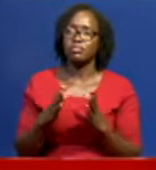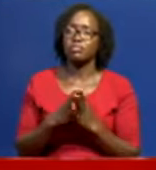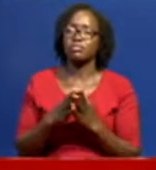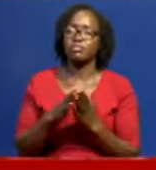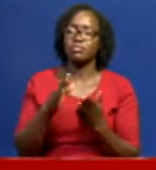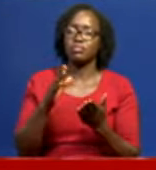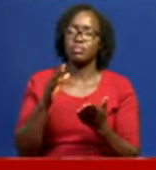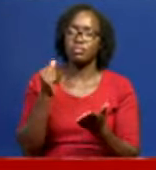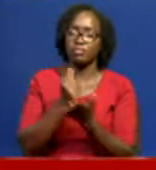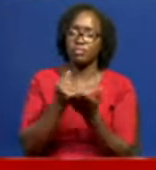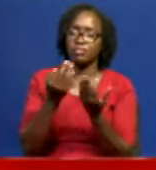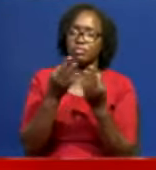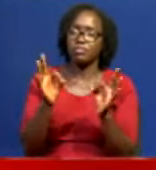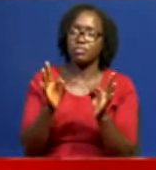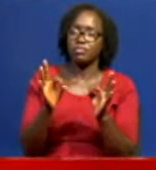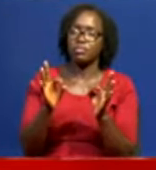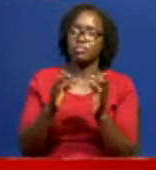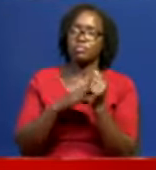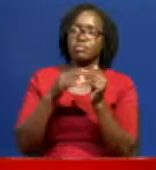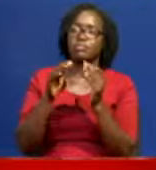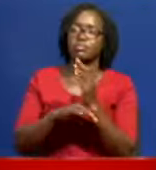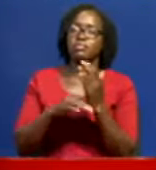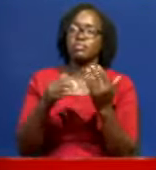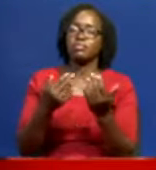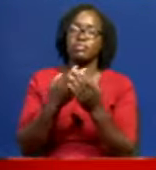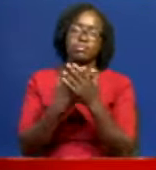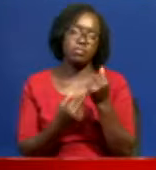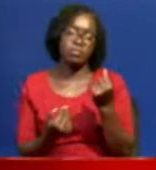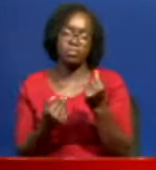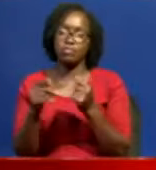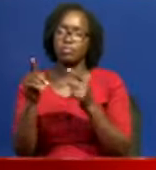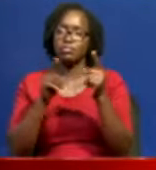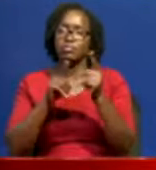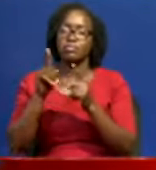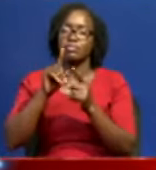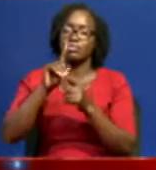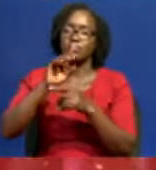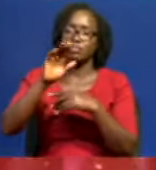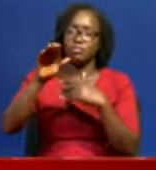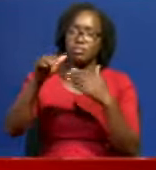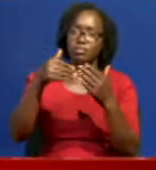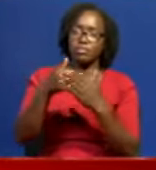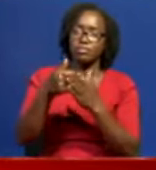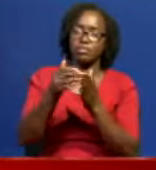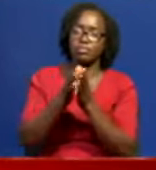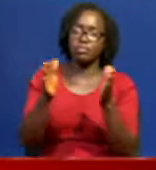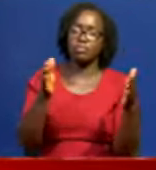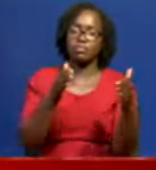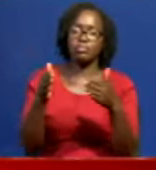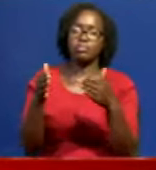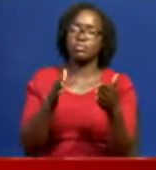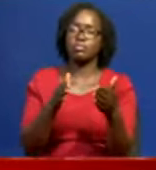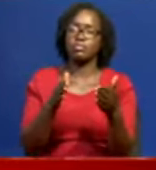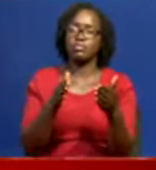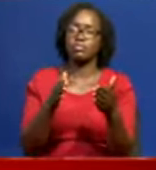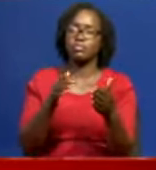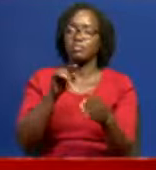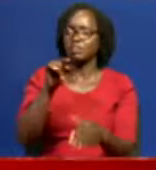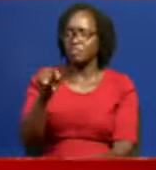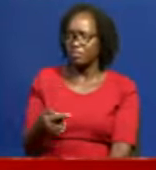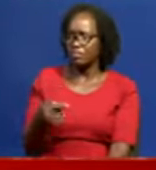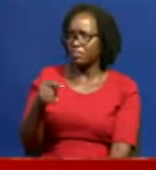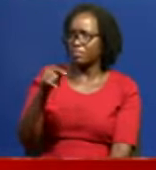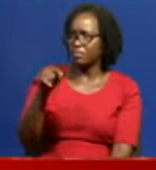regime, we are poised to double our tourist arrivals, expand opportunities for thousands